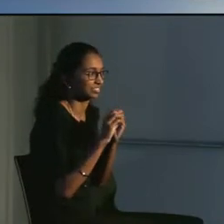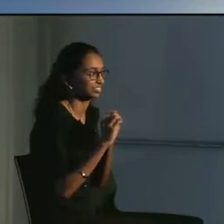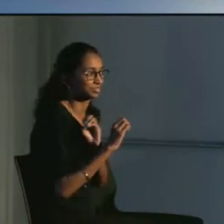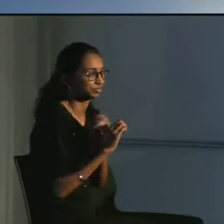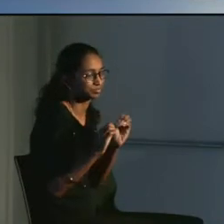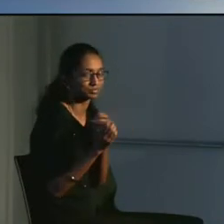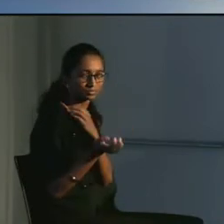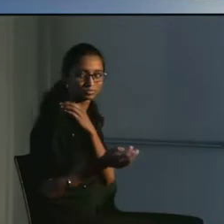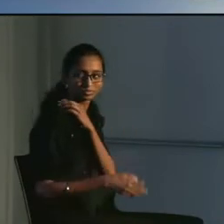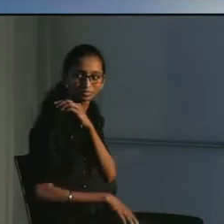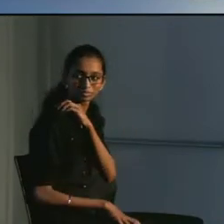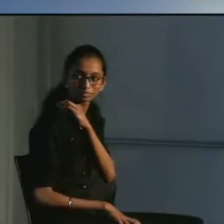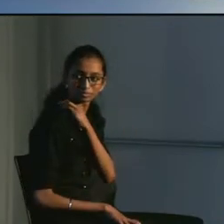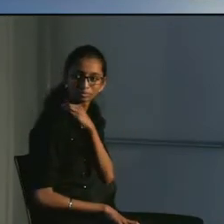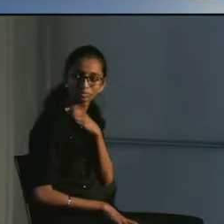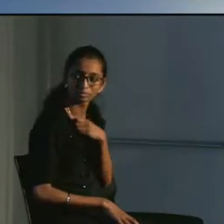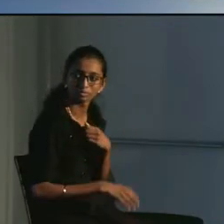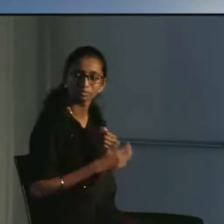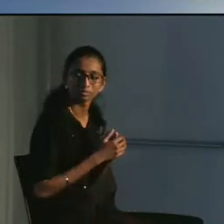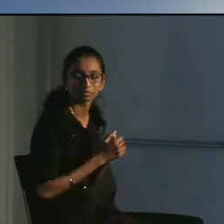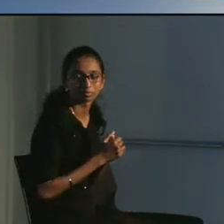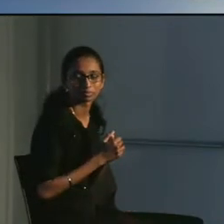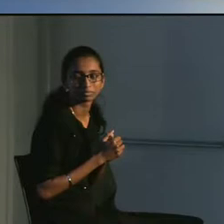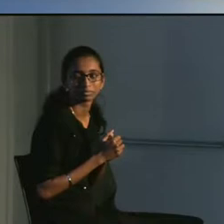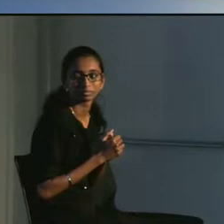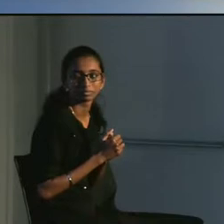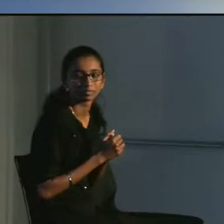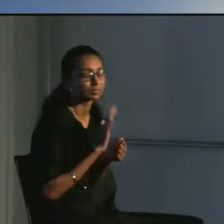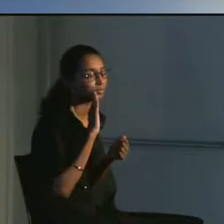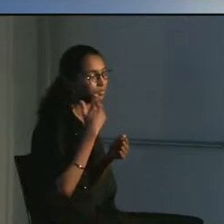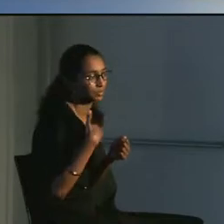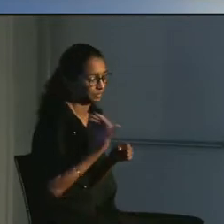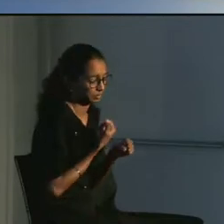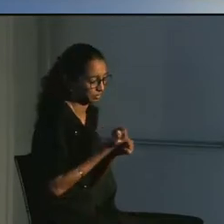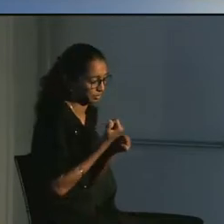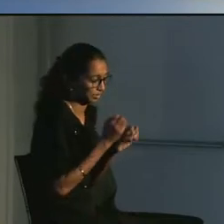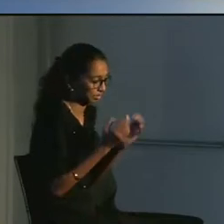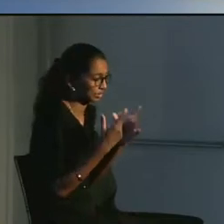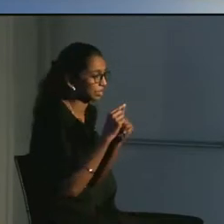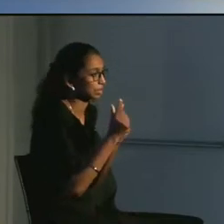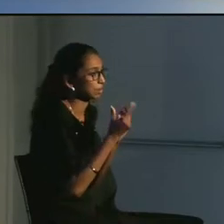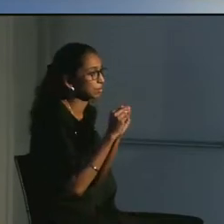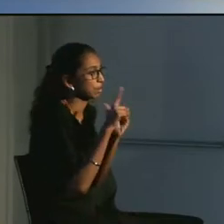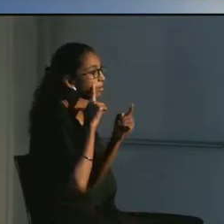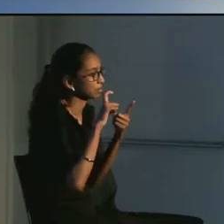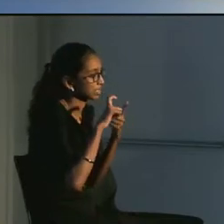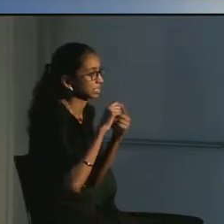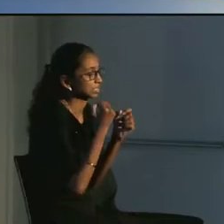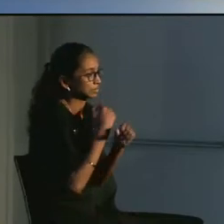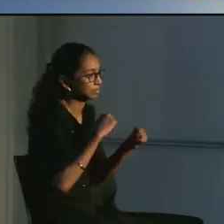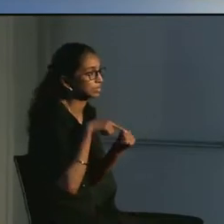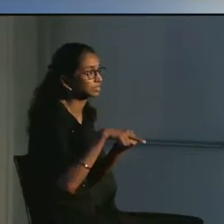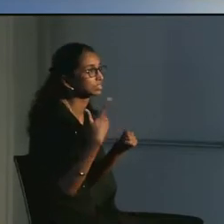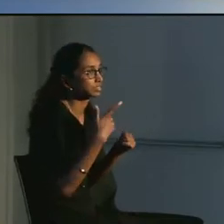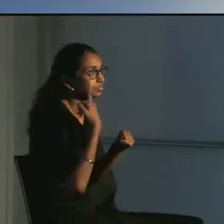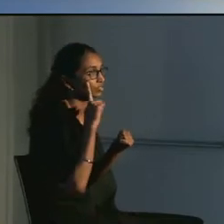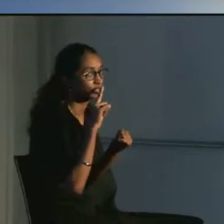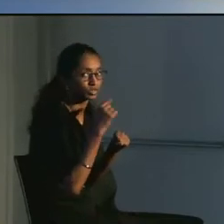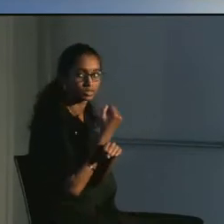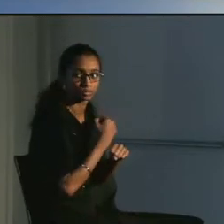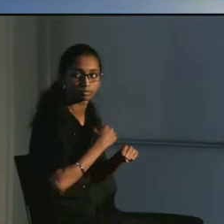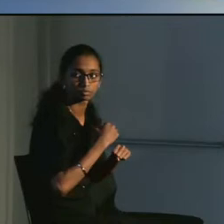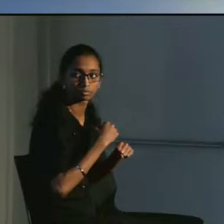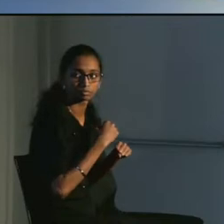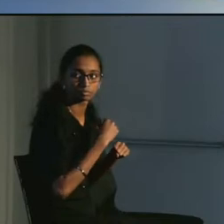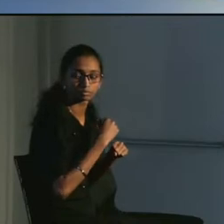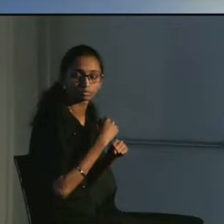point of it, maybe. So when we started work on public space as a response to election spaces, given